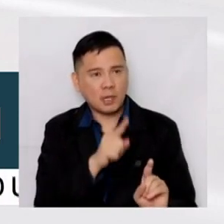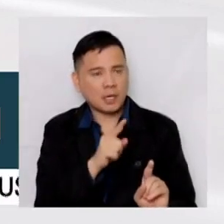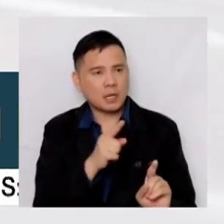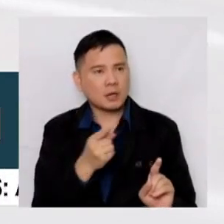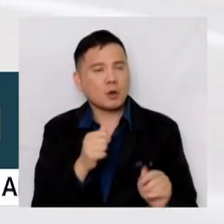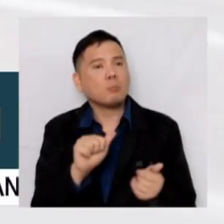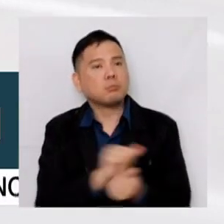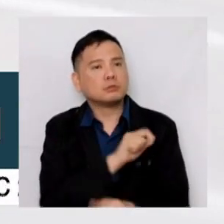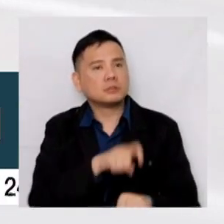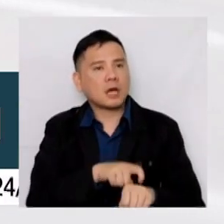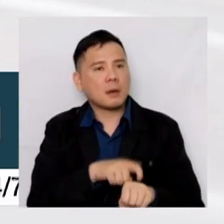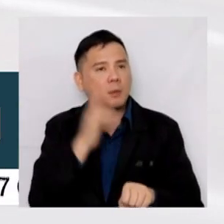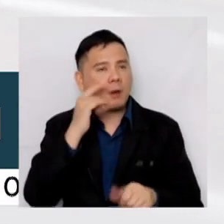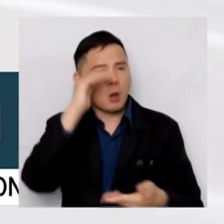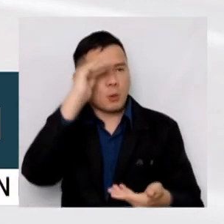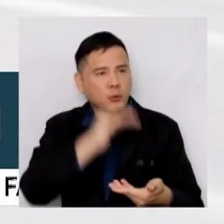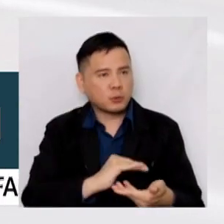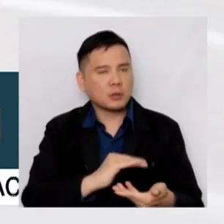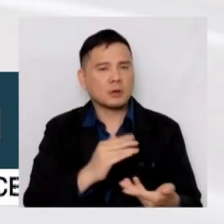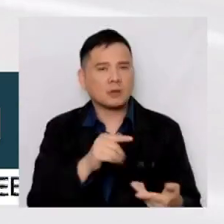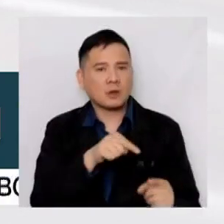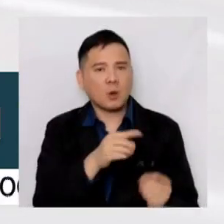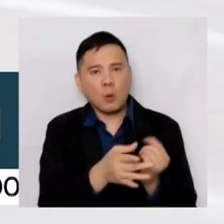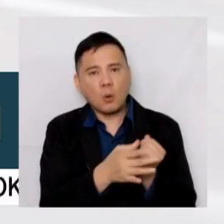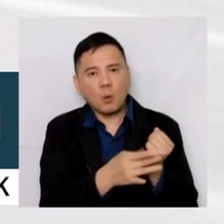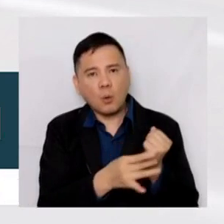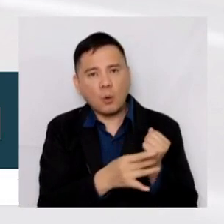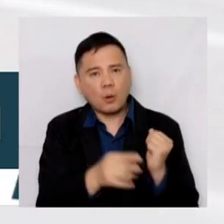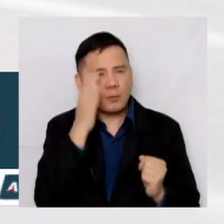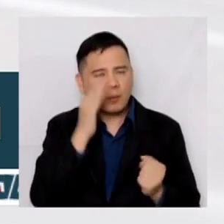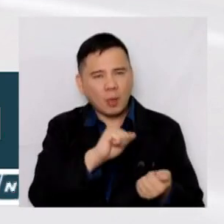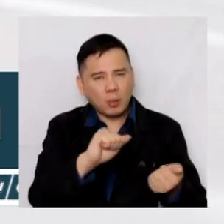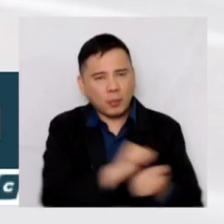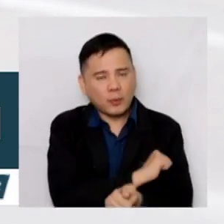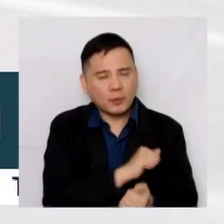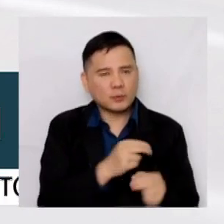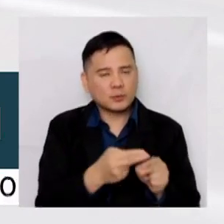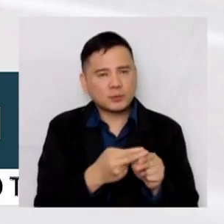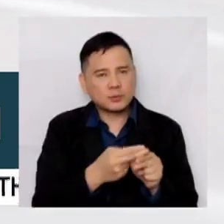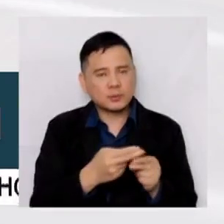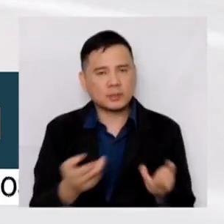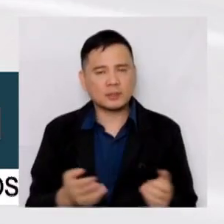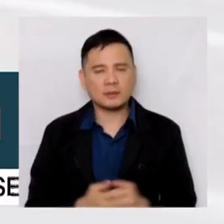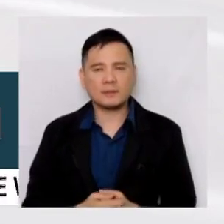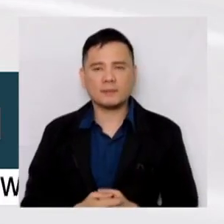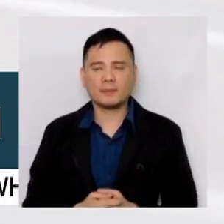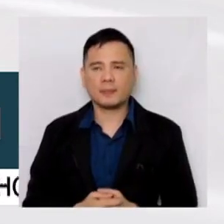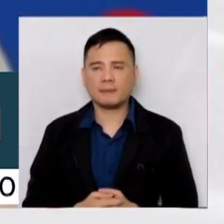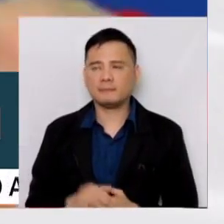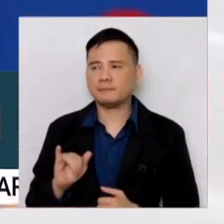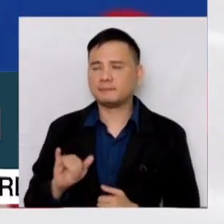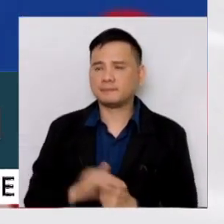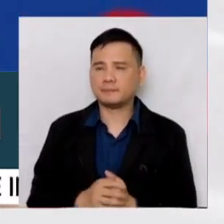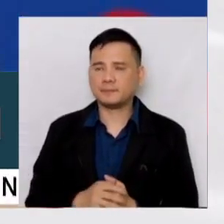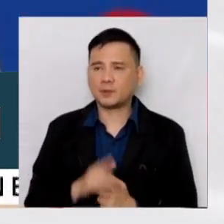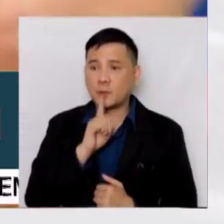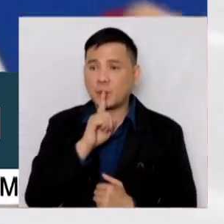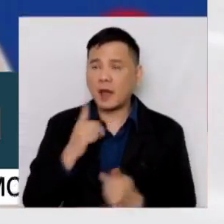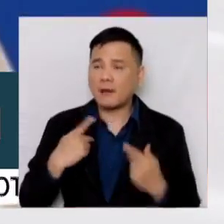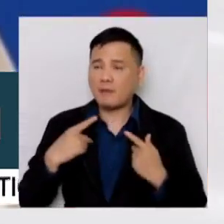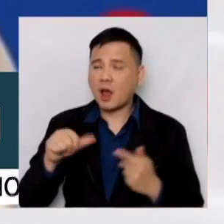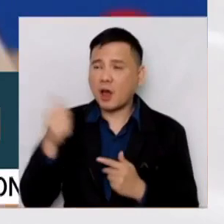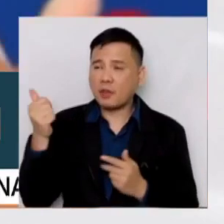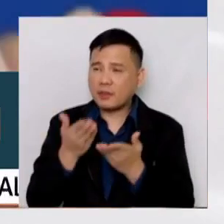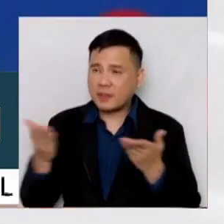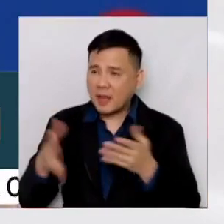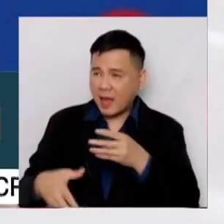that's going to get depleted soon. But on the other hand, you have for the sovereign wealth fund. Go ahead. Hey, there are other things that could